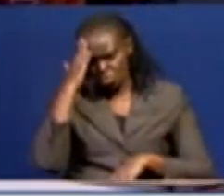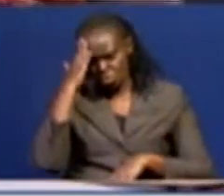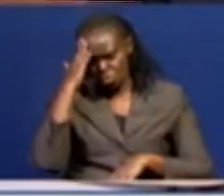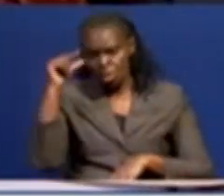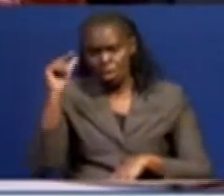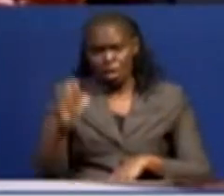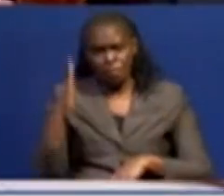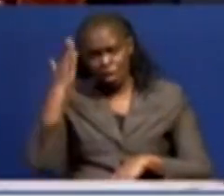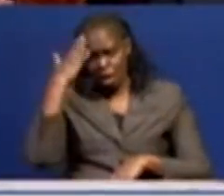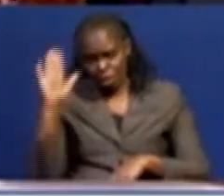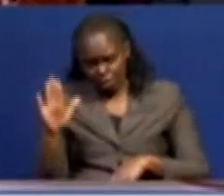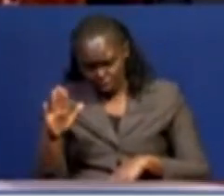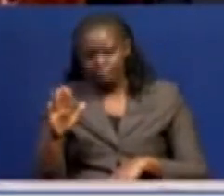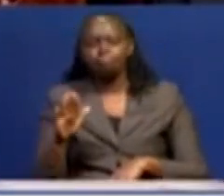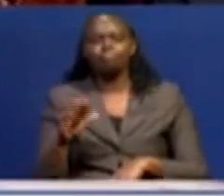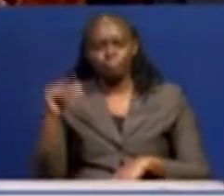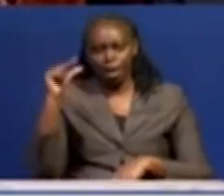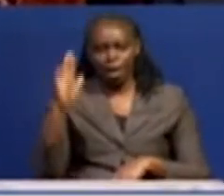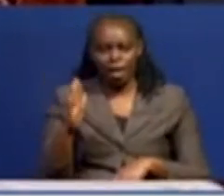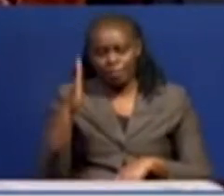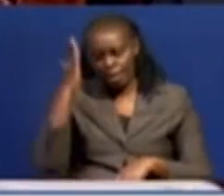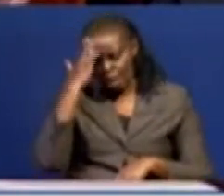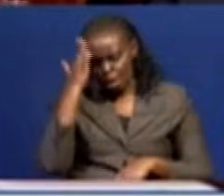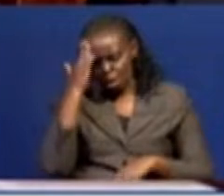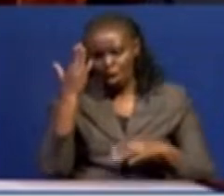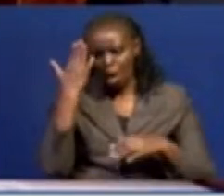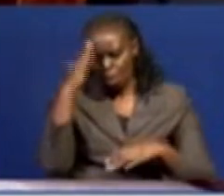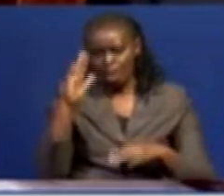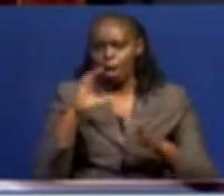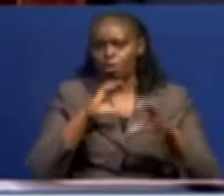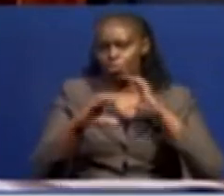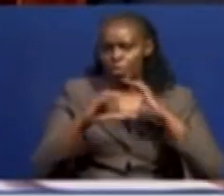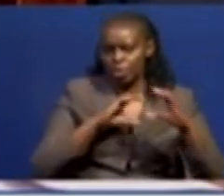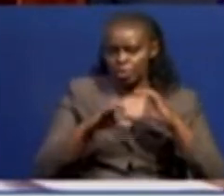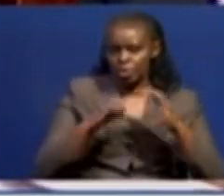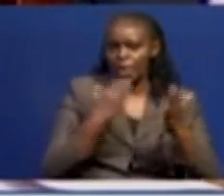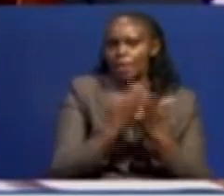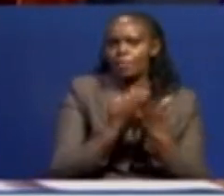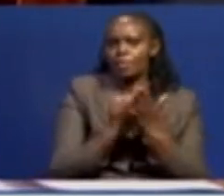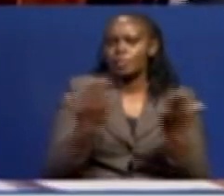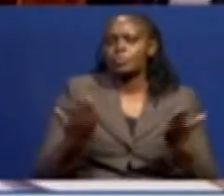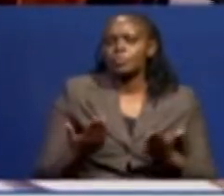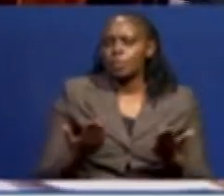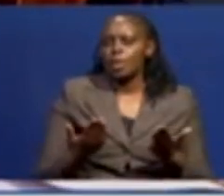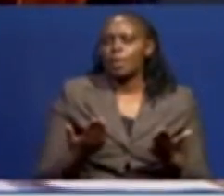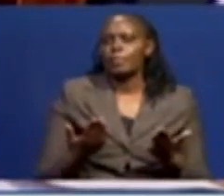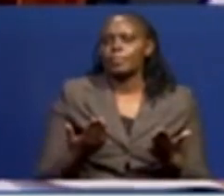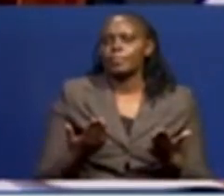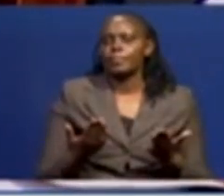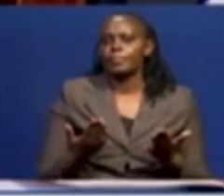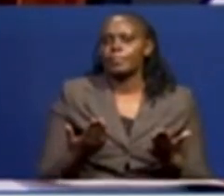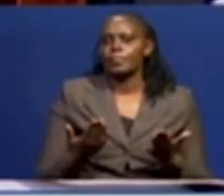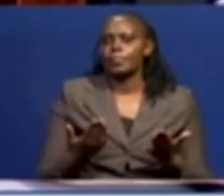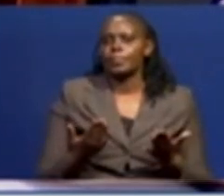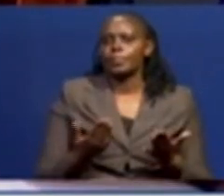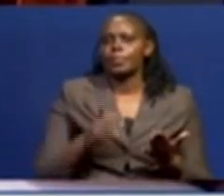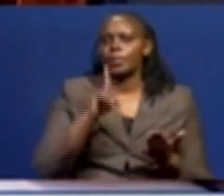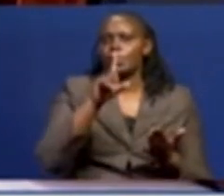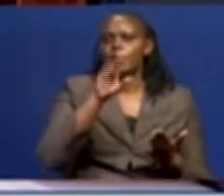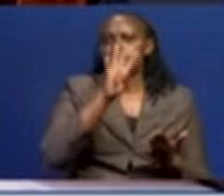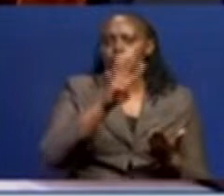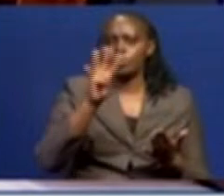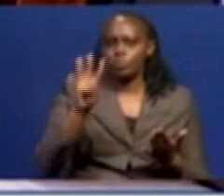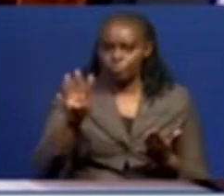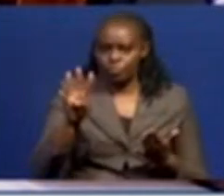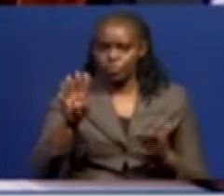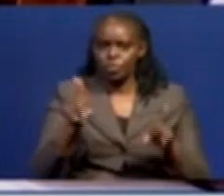governor? Yes, the communication was made to the governor. Where do we find that evidence? In one of documents?